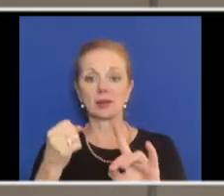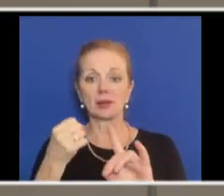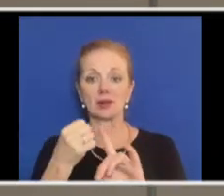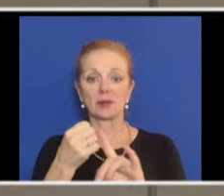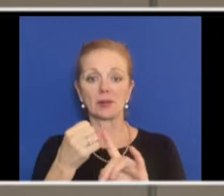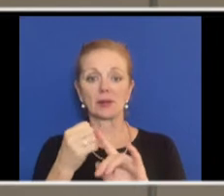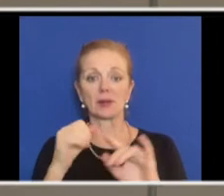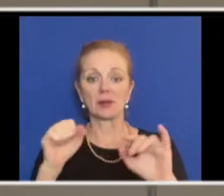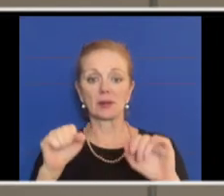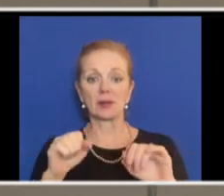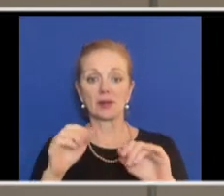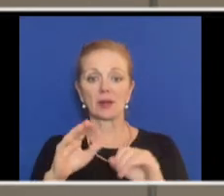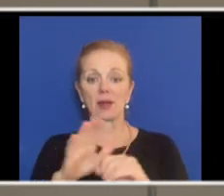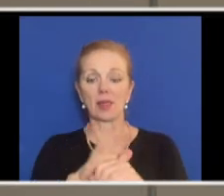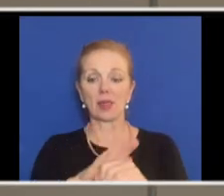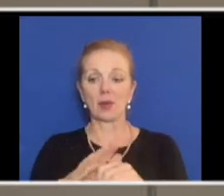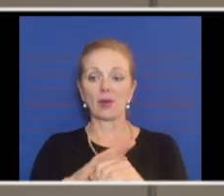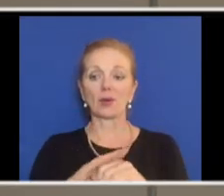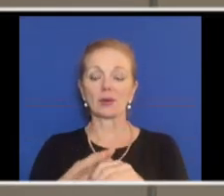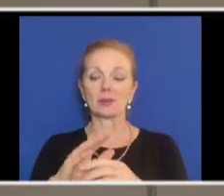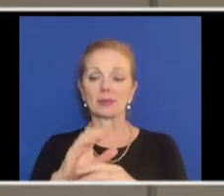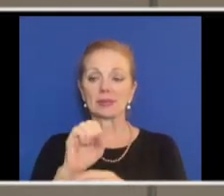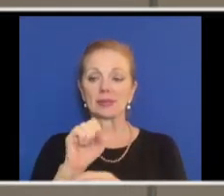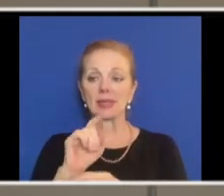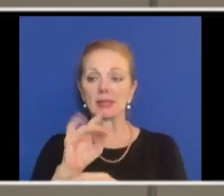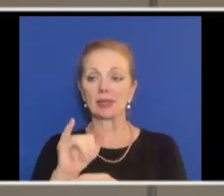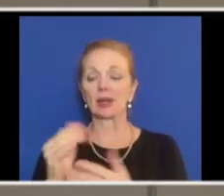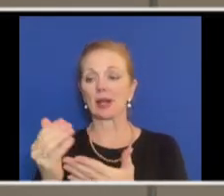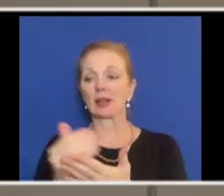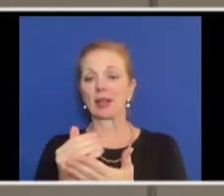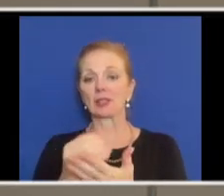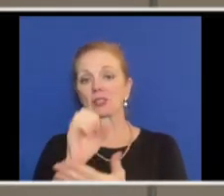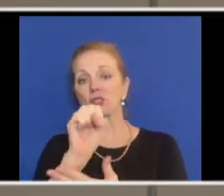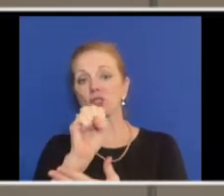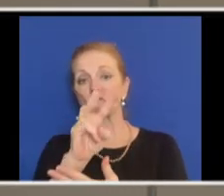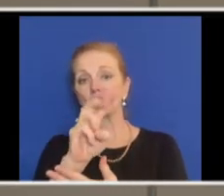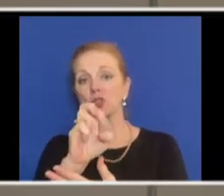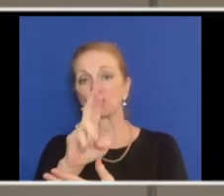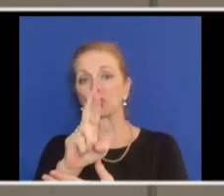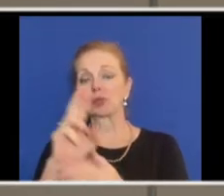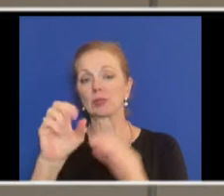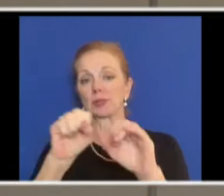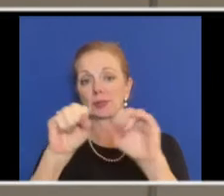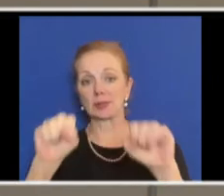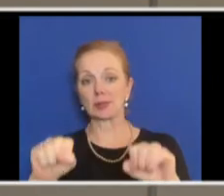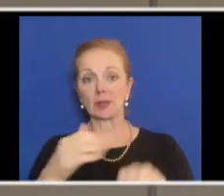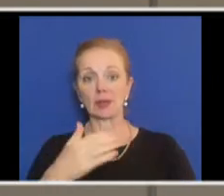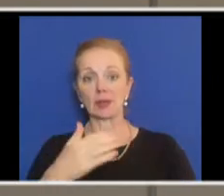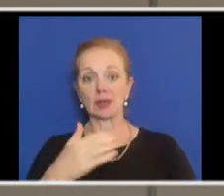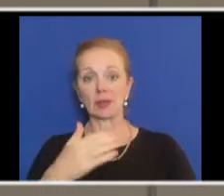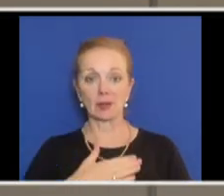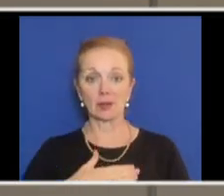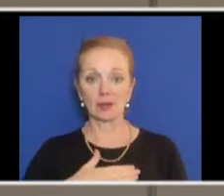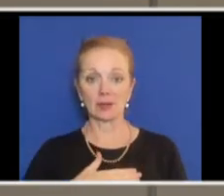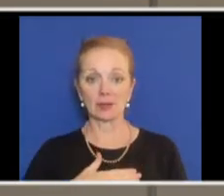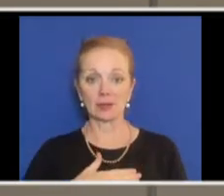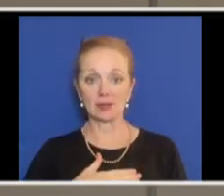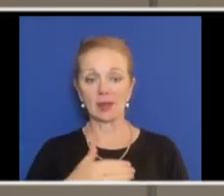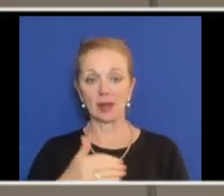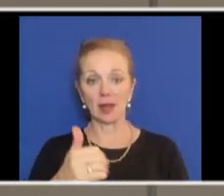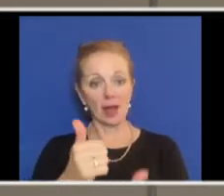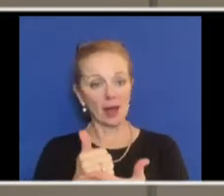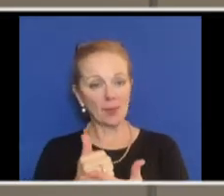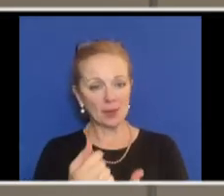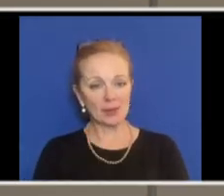of the local sanitary sewer collection system please help me